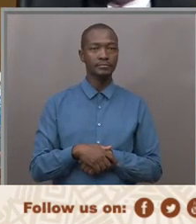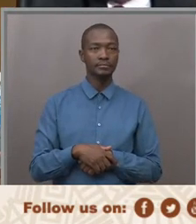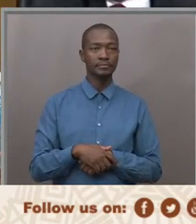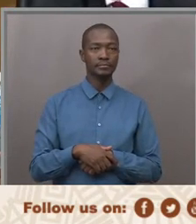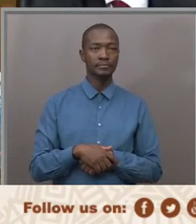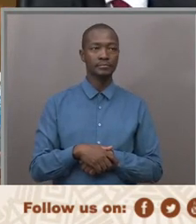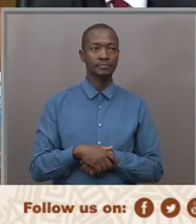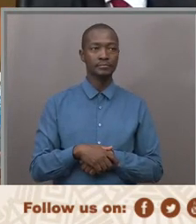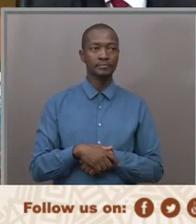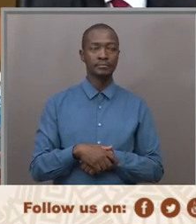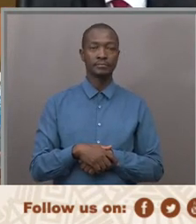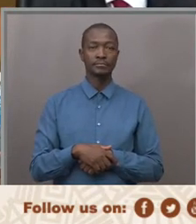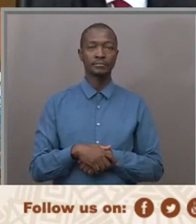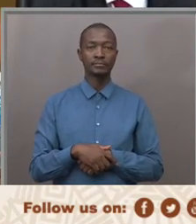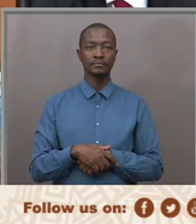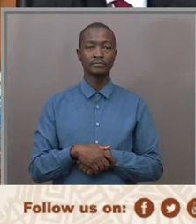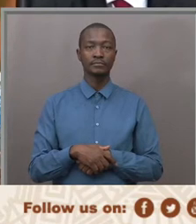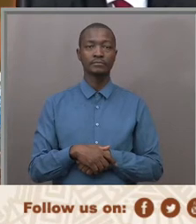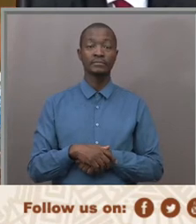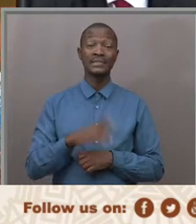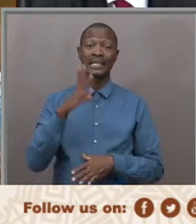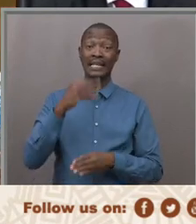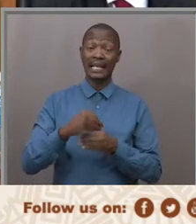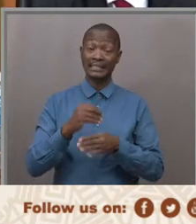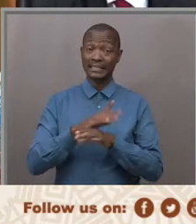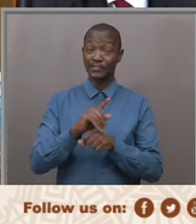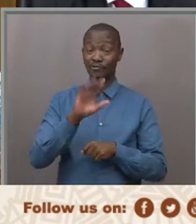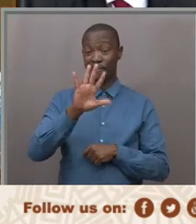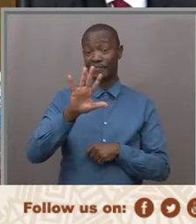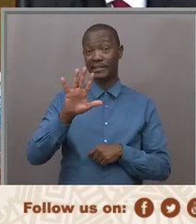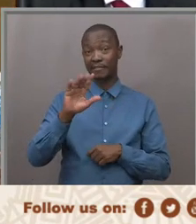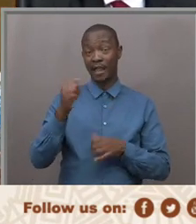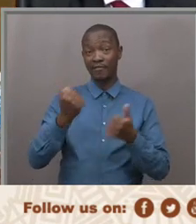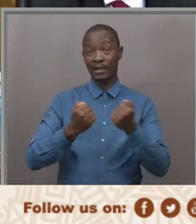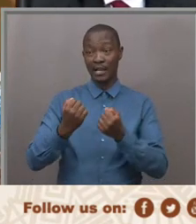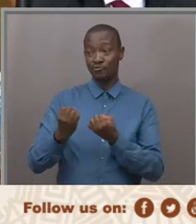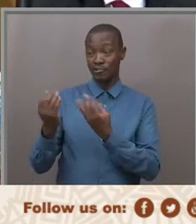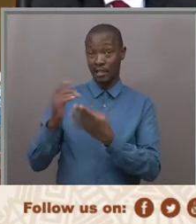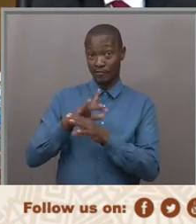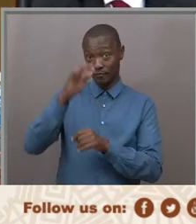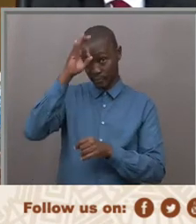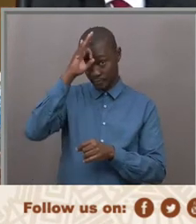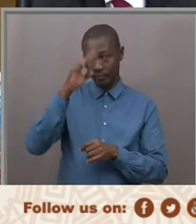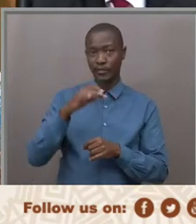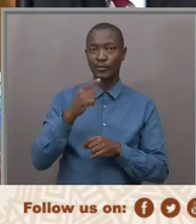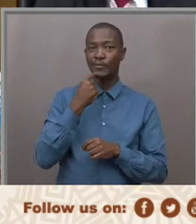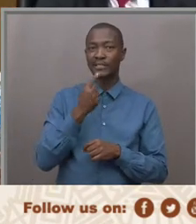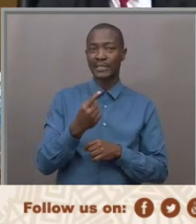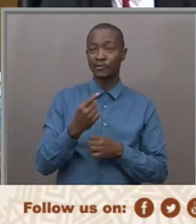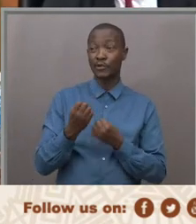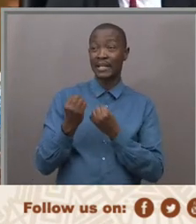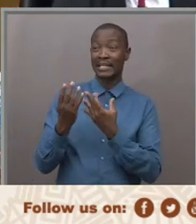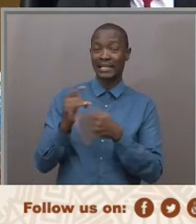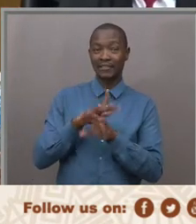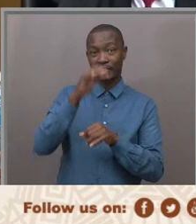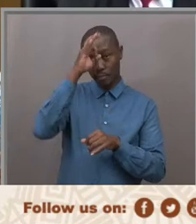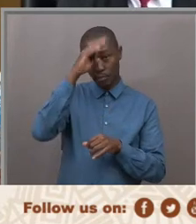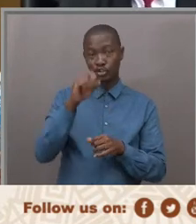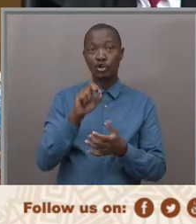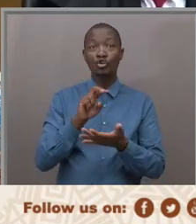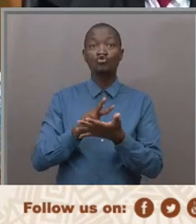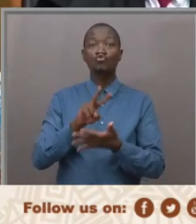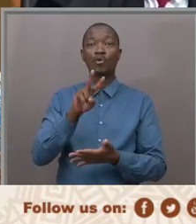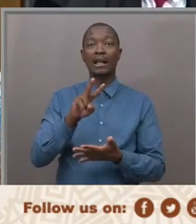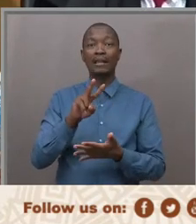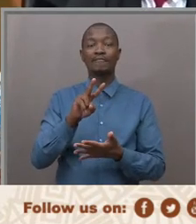In addition to the 55 vehicles, we said we will provide the police with 12 mobile